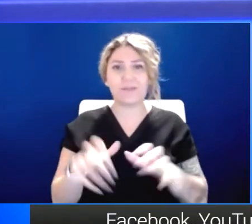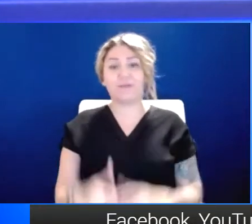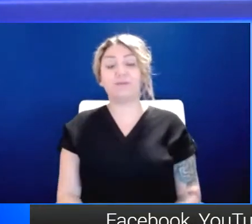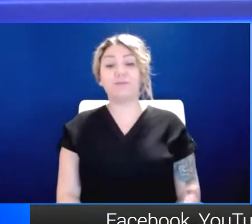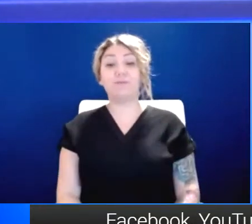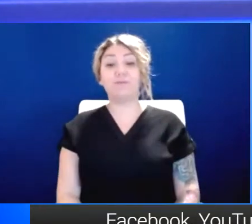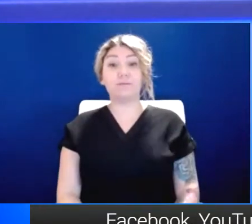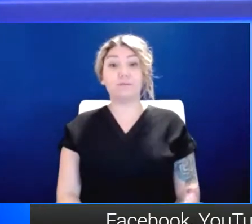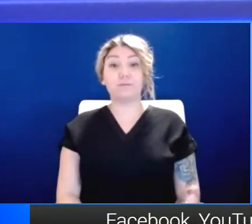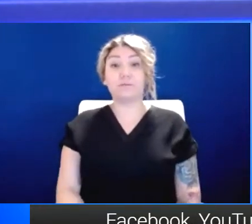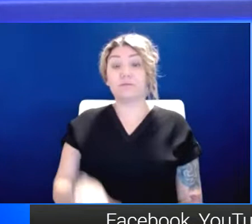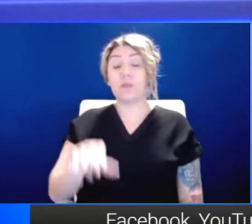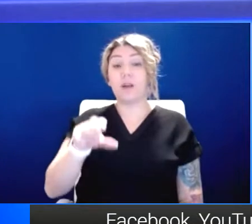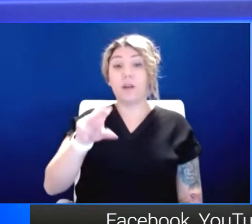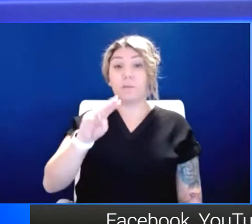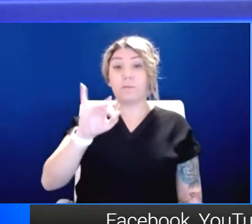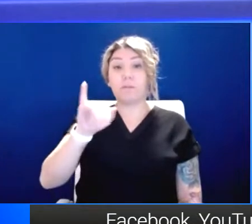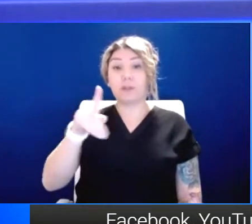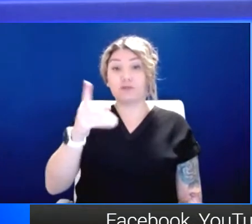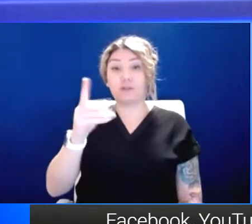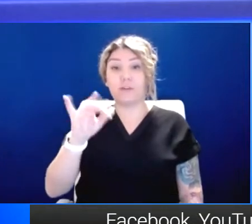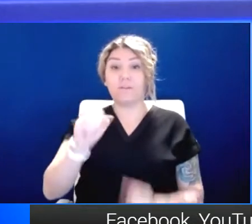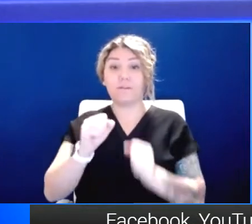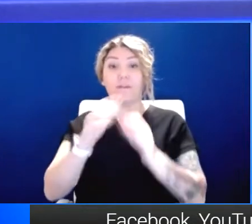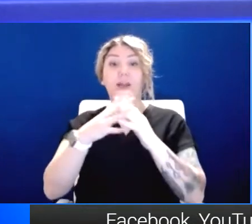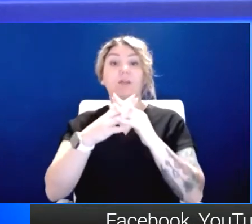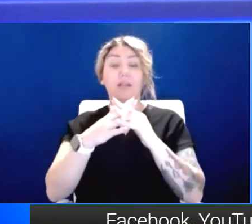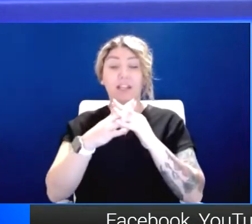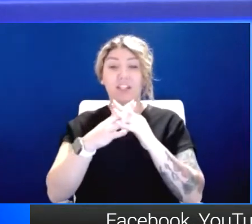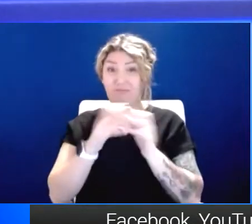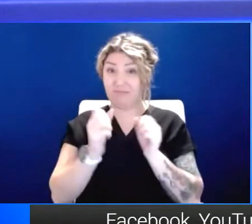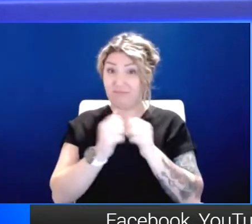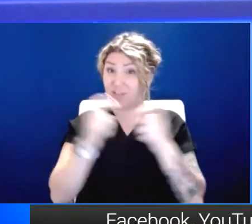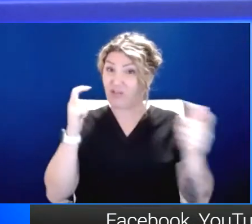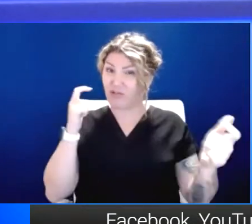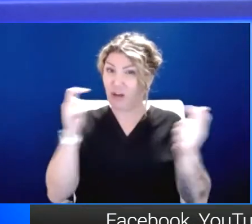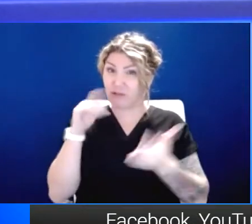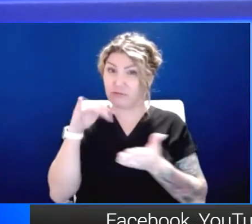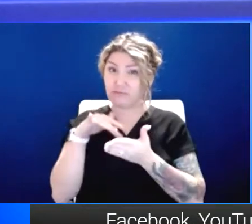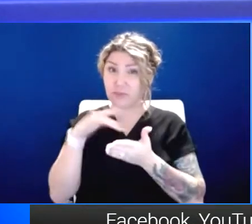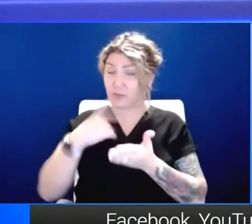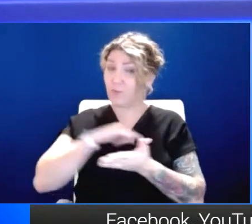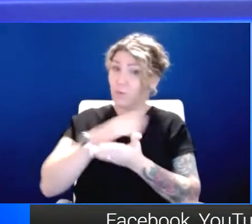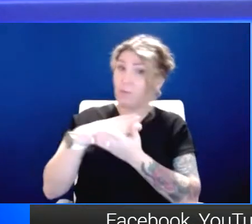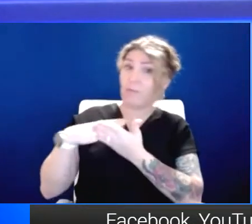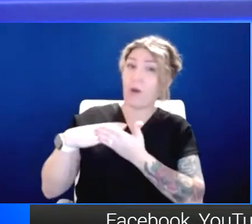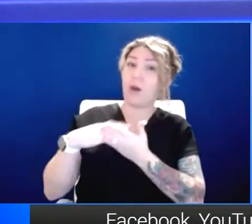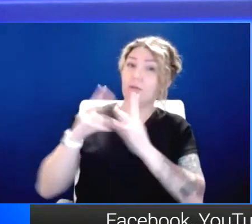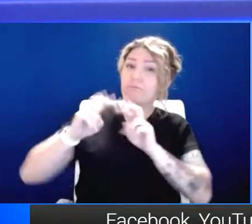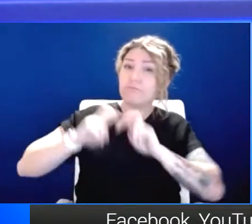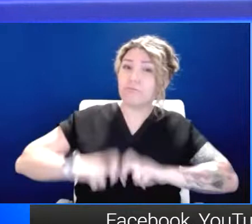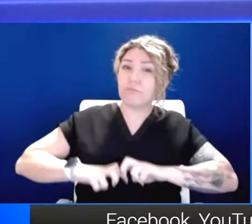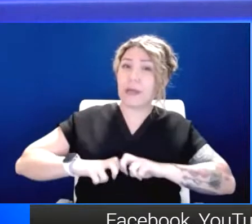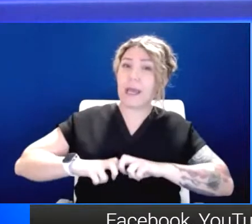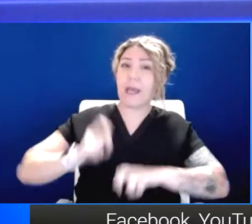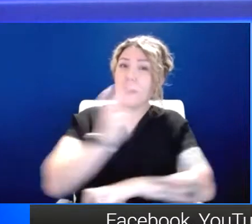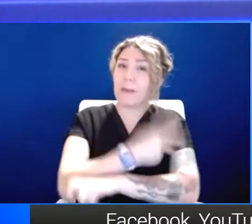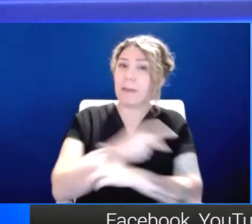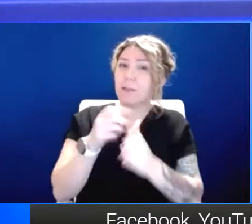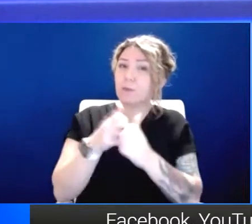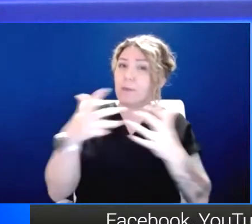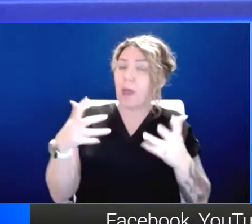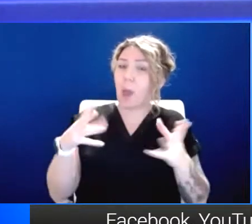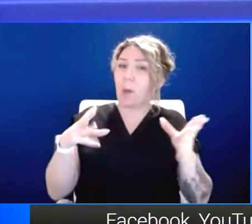J. Foundation has a large study going on, which we are part of, looking at patients without any motor symptoms and trying